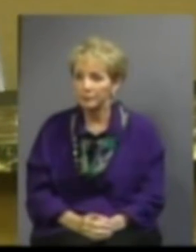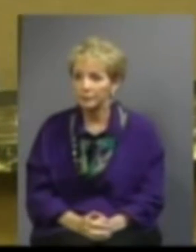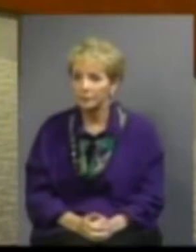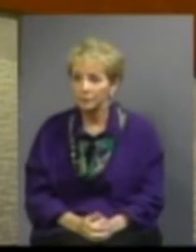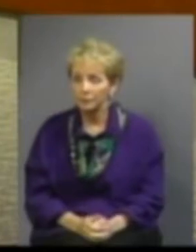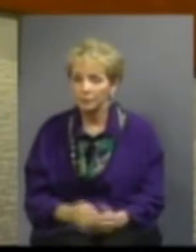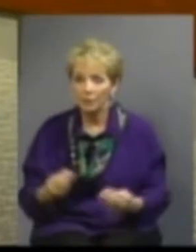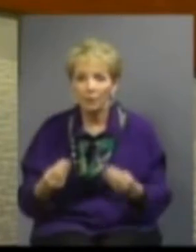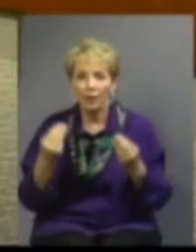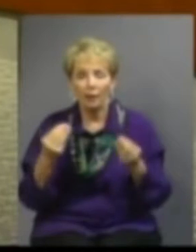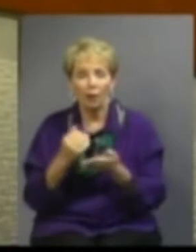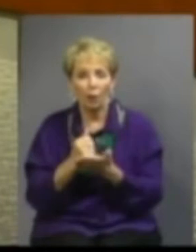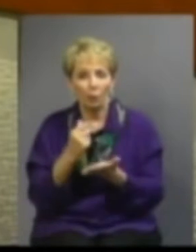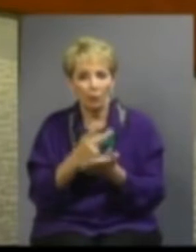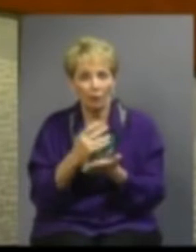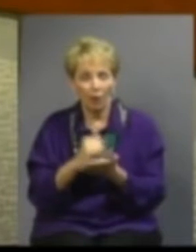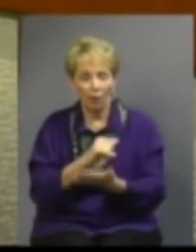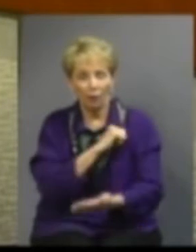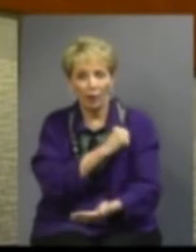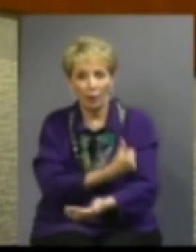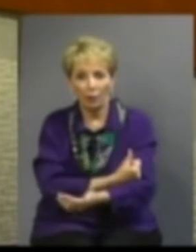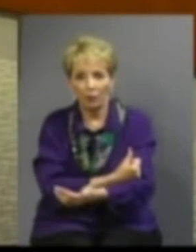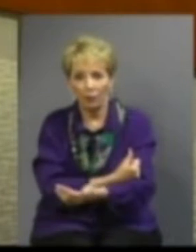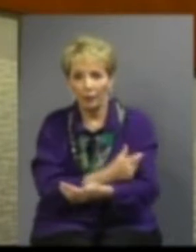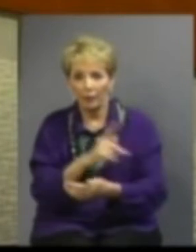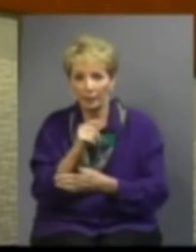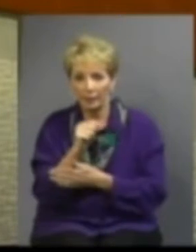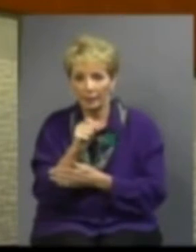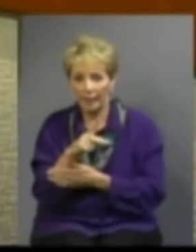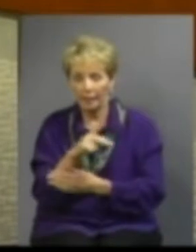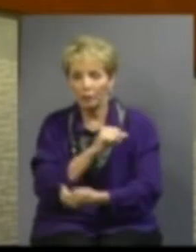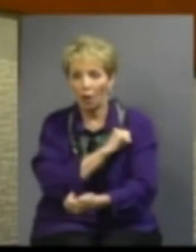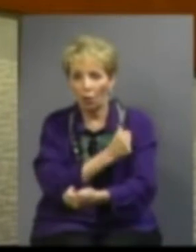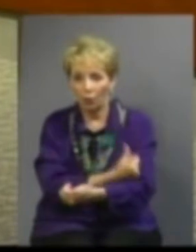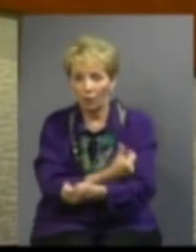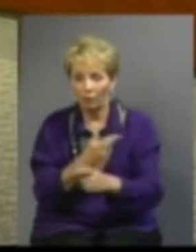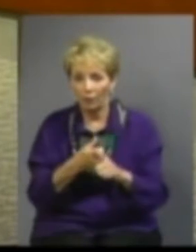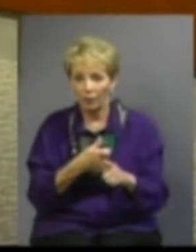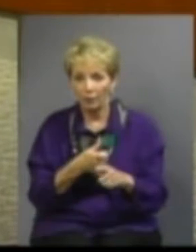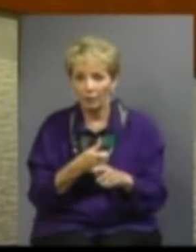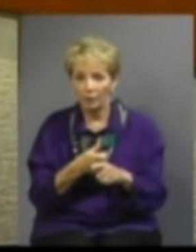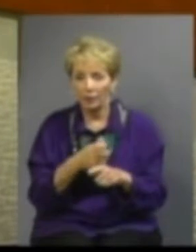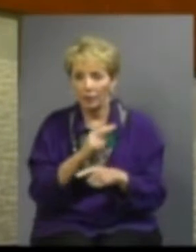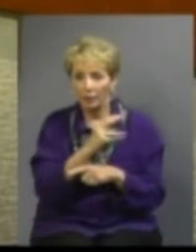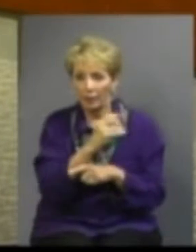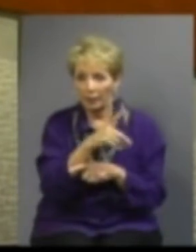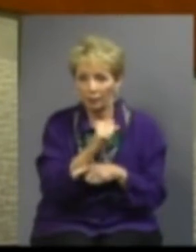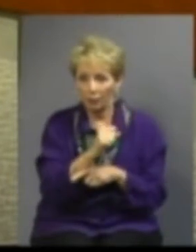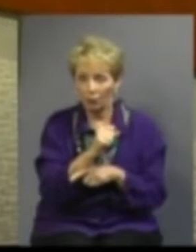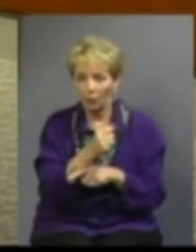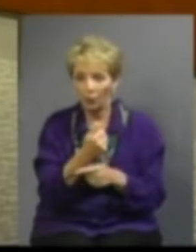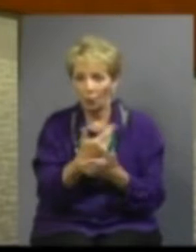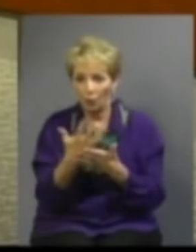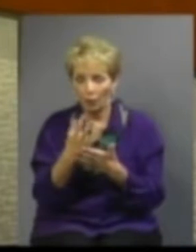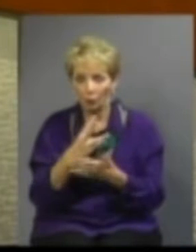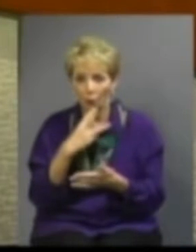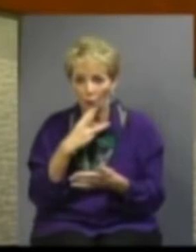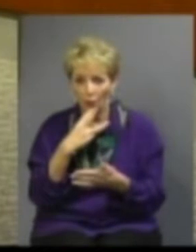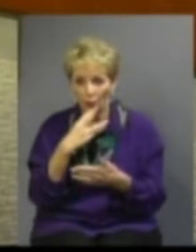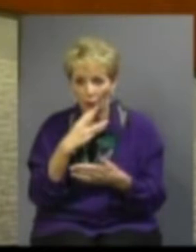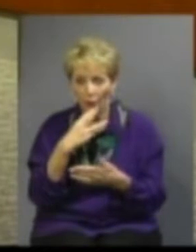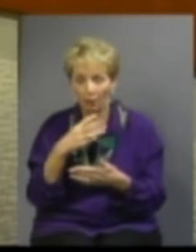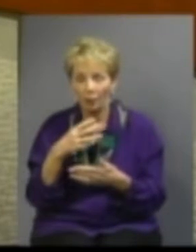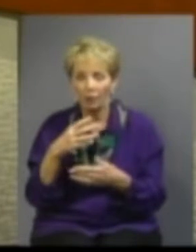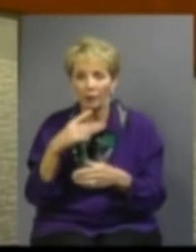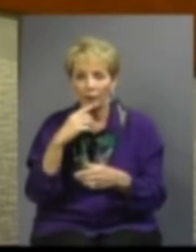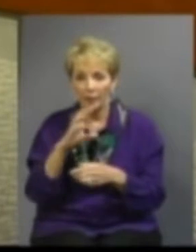Make a motion to approve and authorize a task authorization from Freese and Nichols to complete a wastewater process conversion design in the